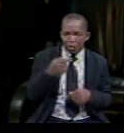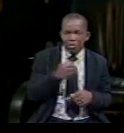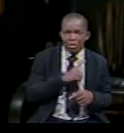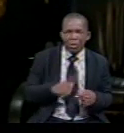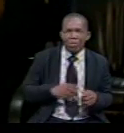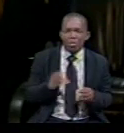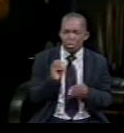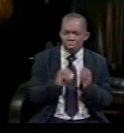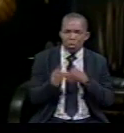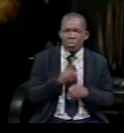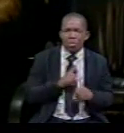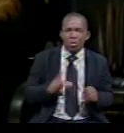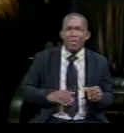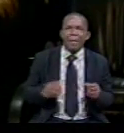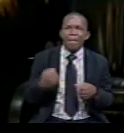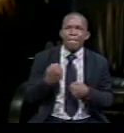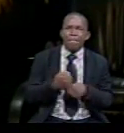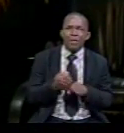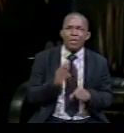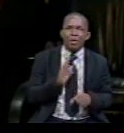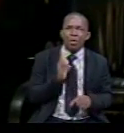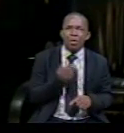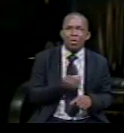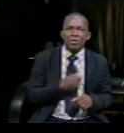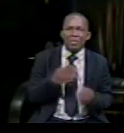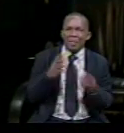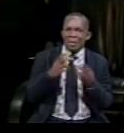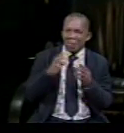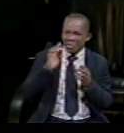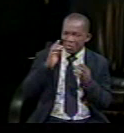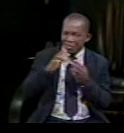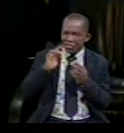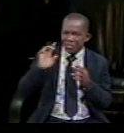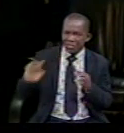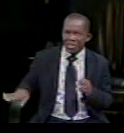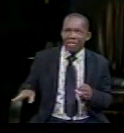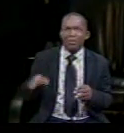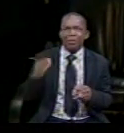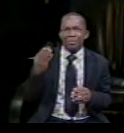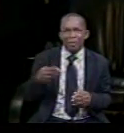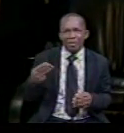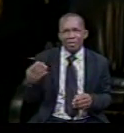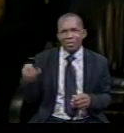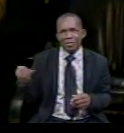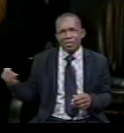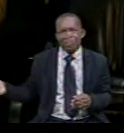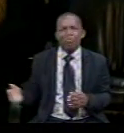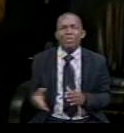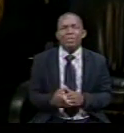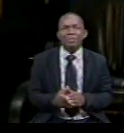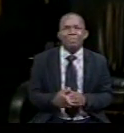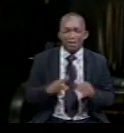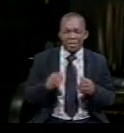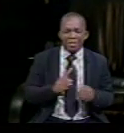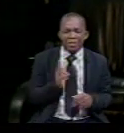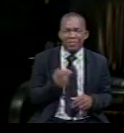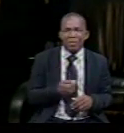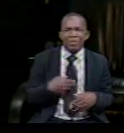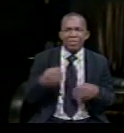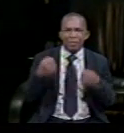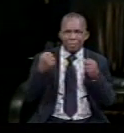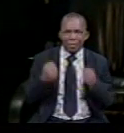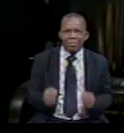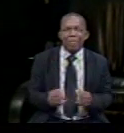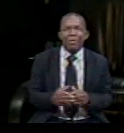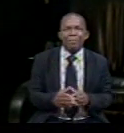instrument. Having teeth, we can't be toothless. Having teeth, grant to us purpose. Let there be a